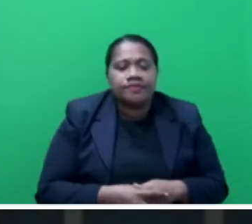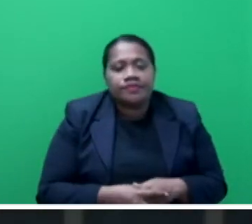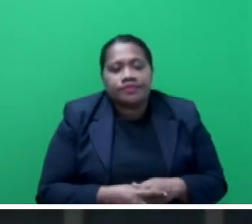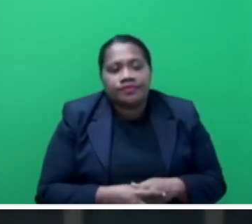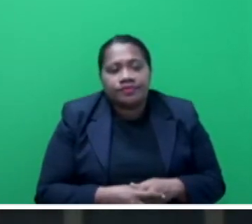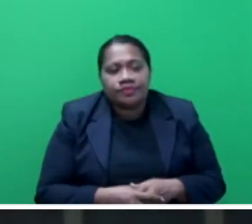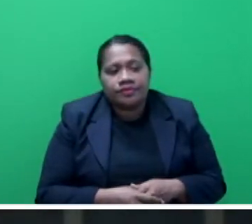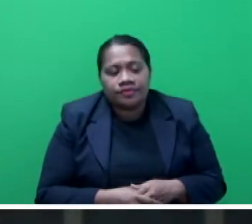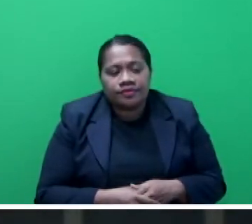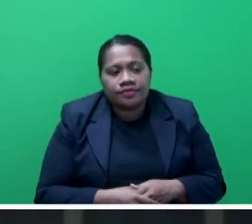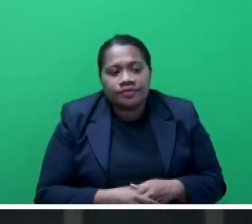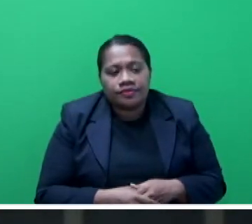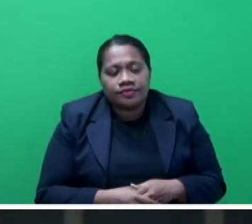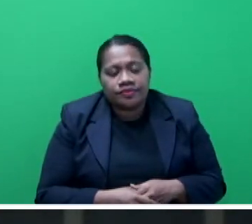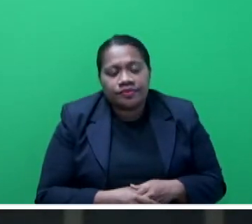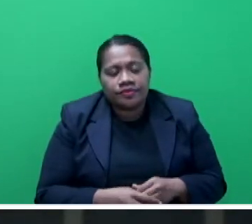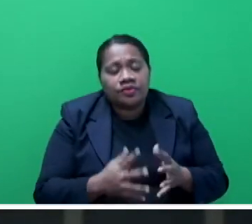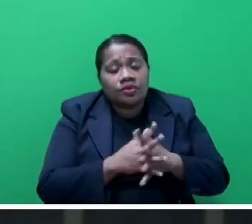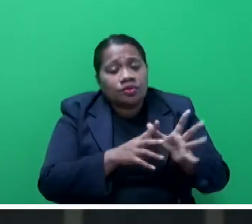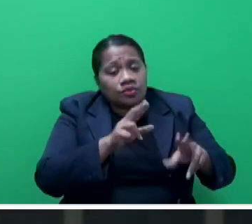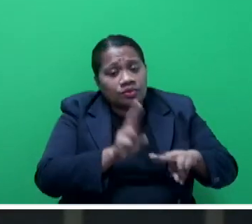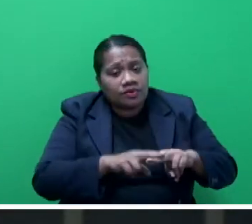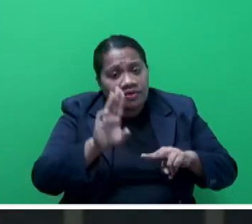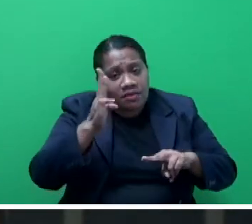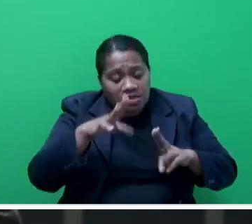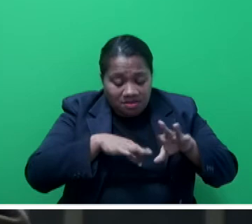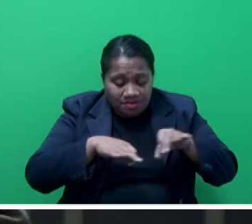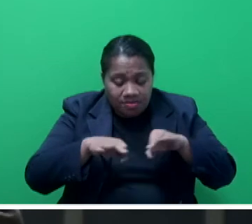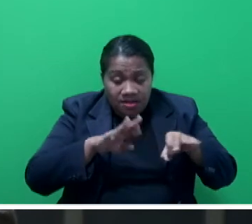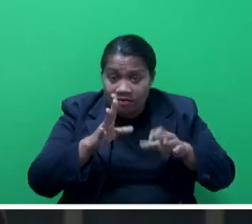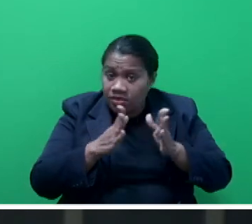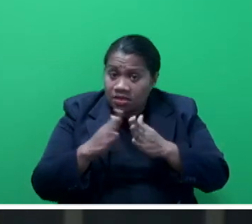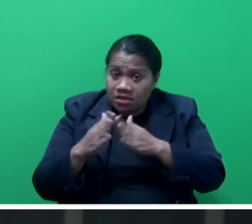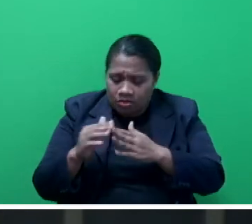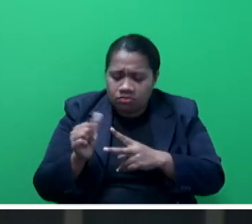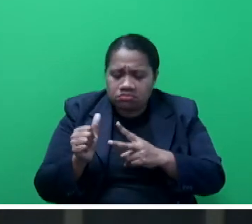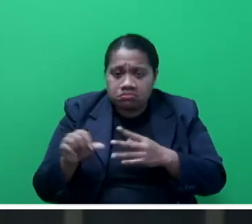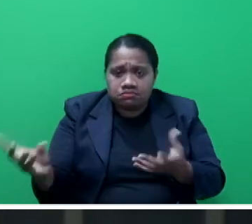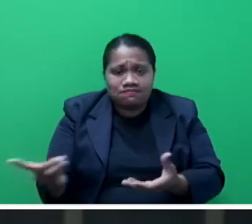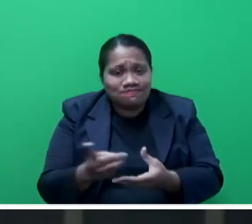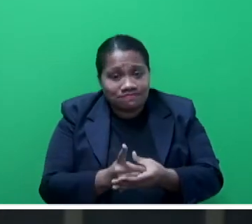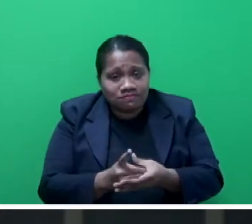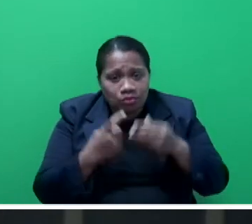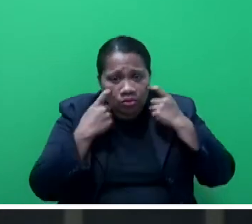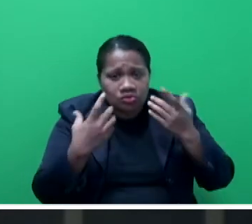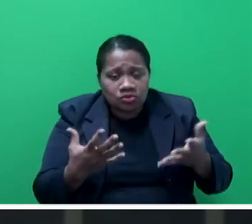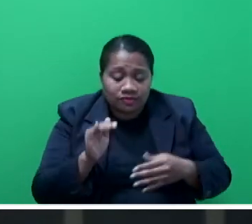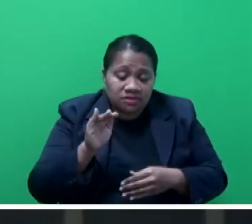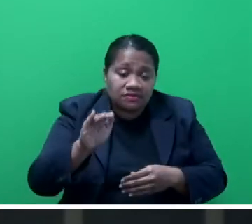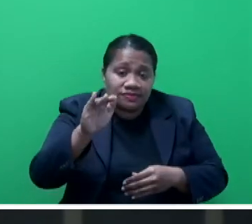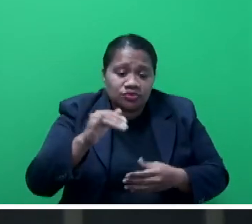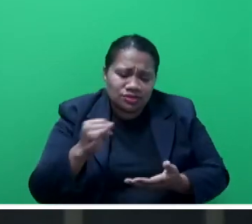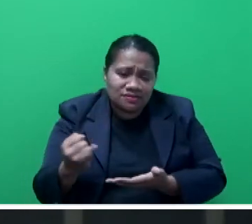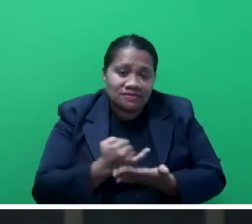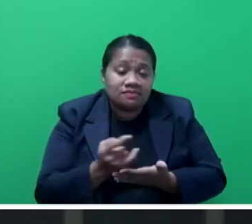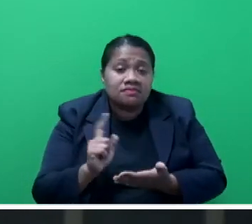year 2022. The WEF master plan for major towns has also been documented, which shows the roadmap for the future investment on what WEF